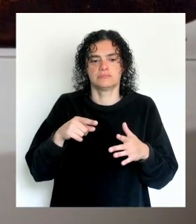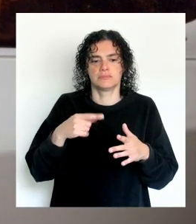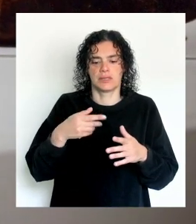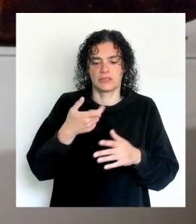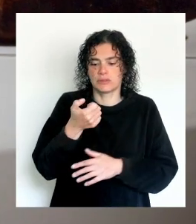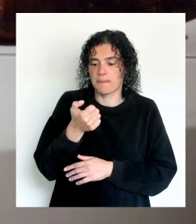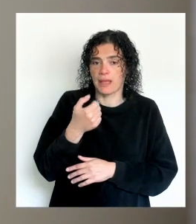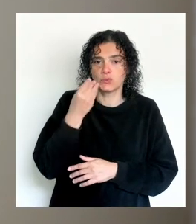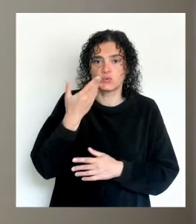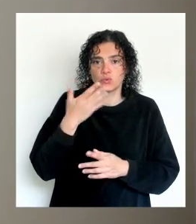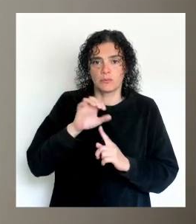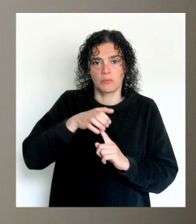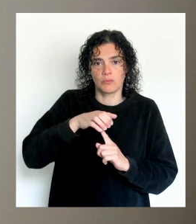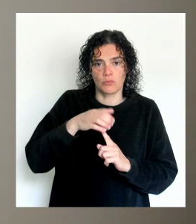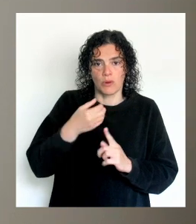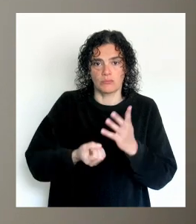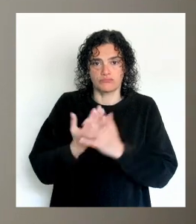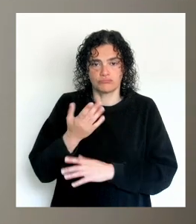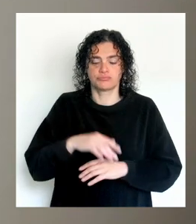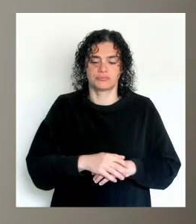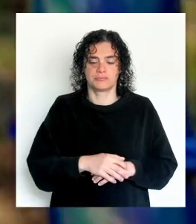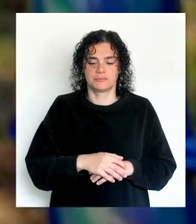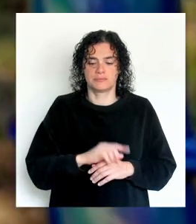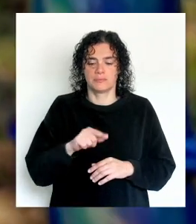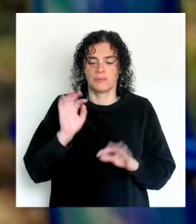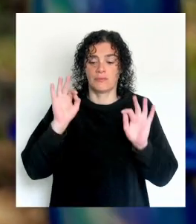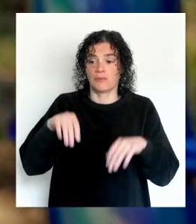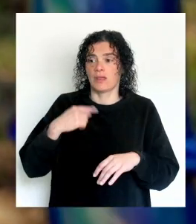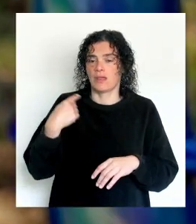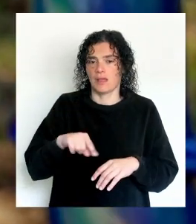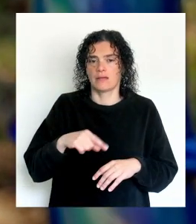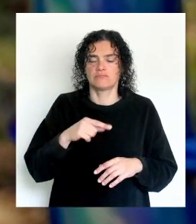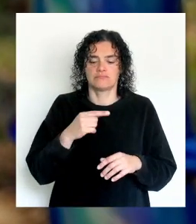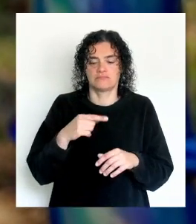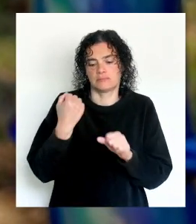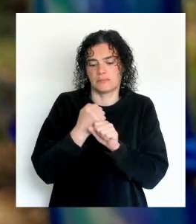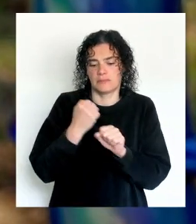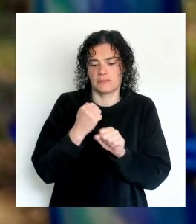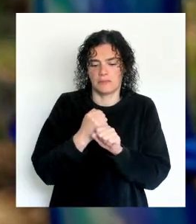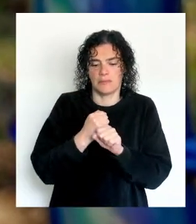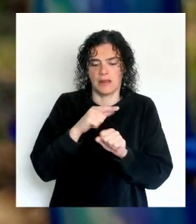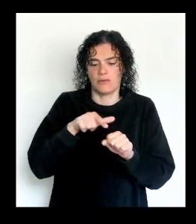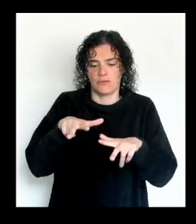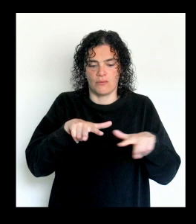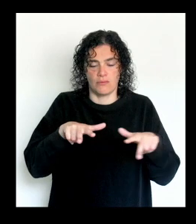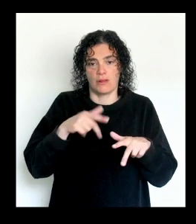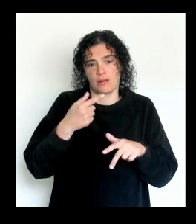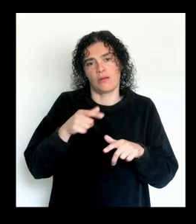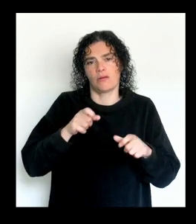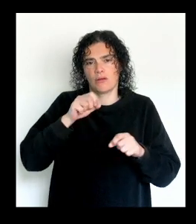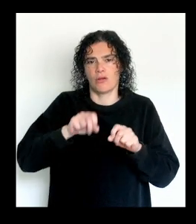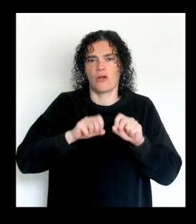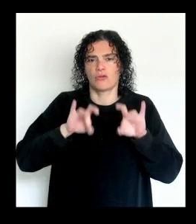prototypes of shoes made out of mycelium. And at the end, we have Jonathan Zawada. Jonathan Zawada's